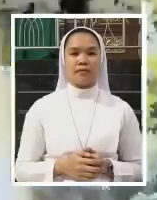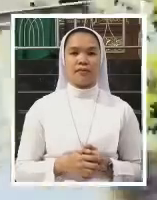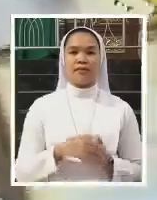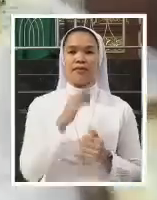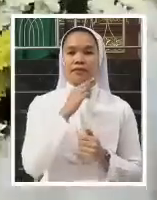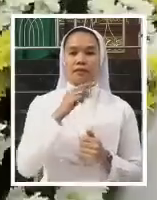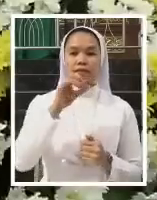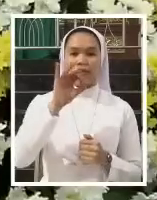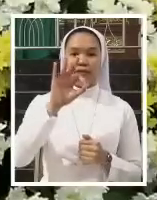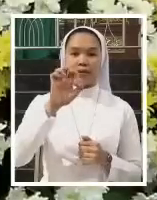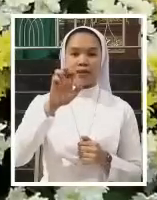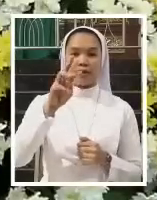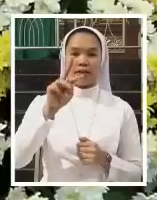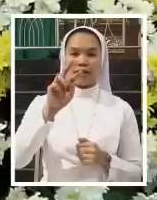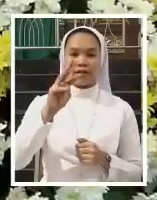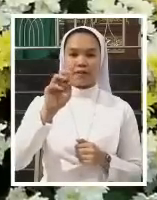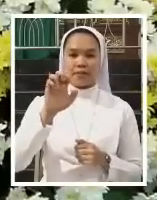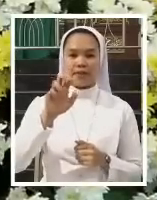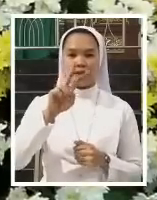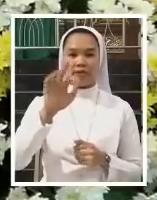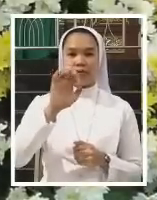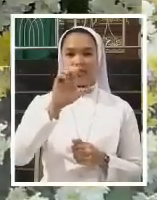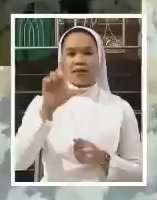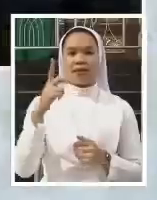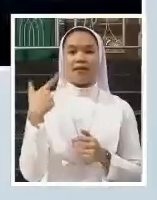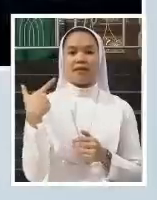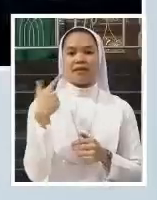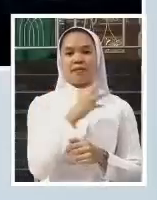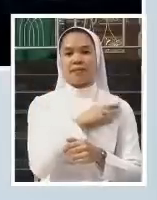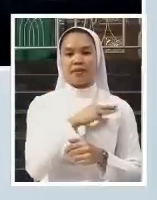Father Fermin Valiente, who is on mission.